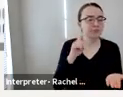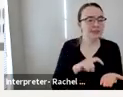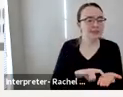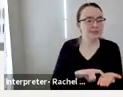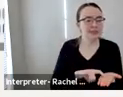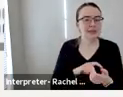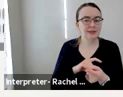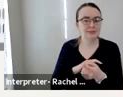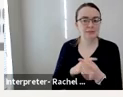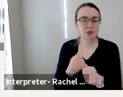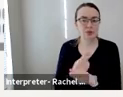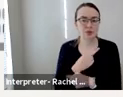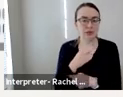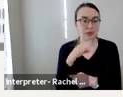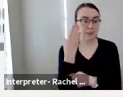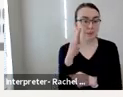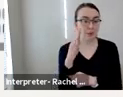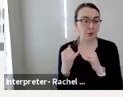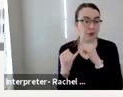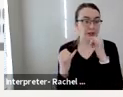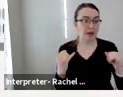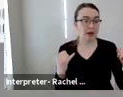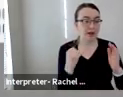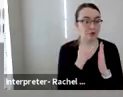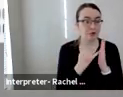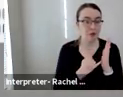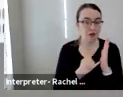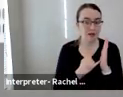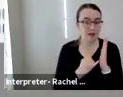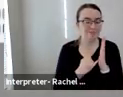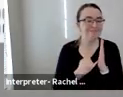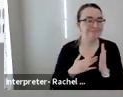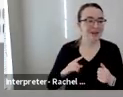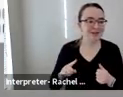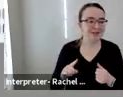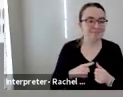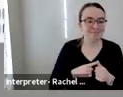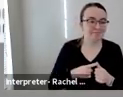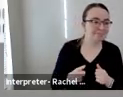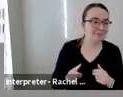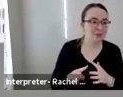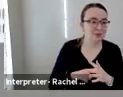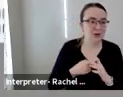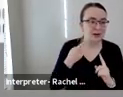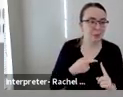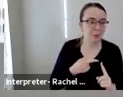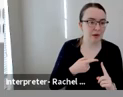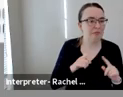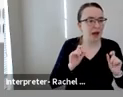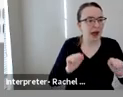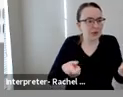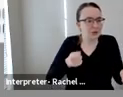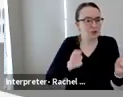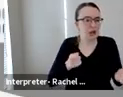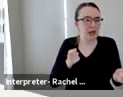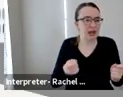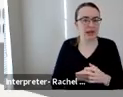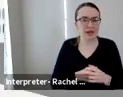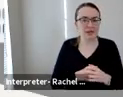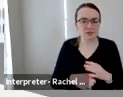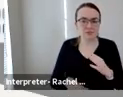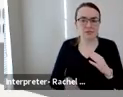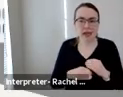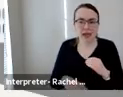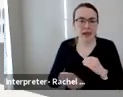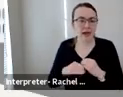this blue line drawing here, and it's a starting point. It doesn't have to be the be all end all. I could do more concepts based